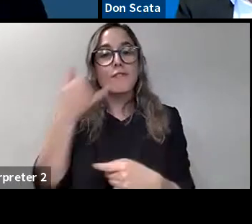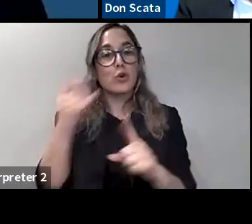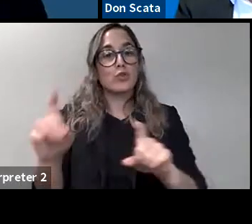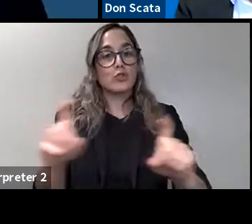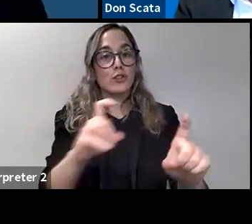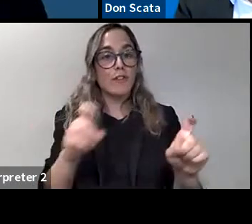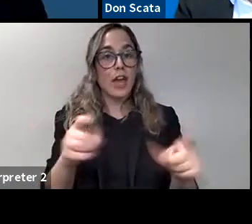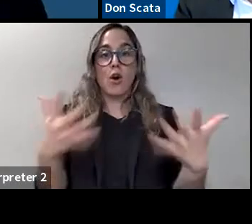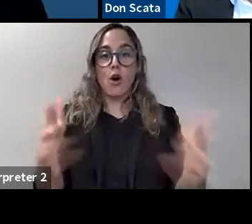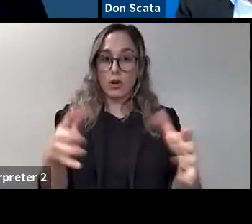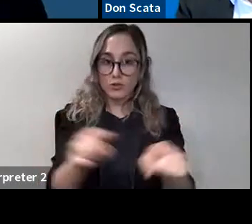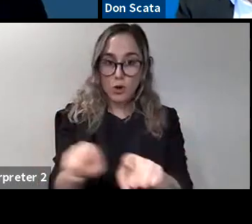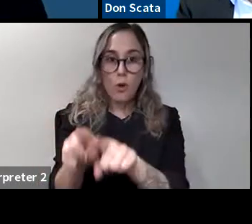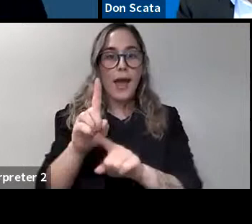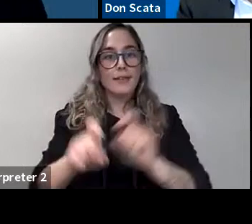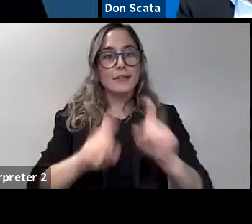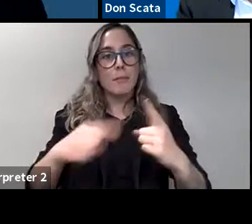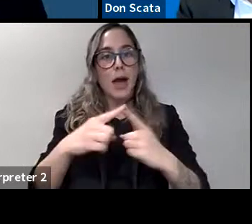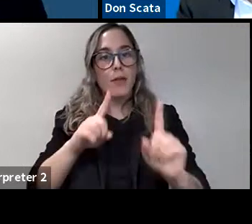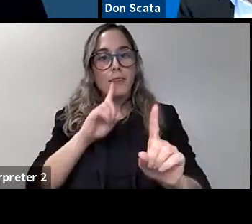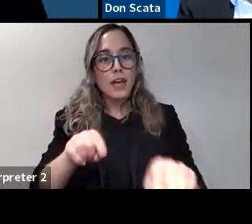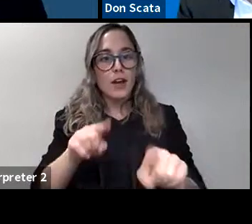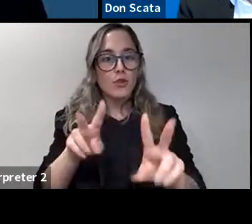respondents' views on other